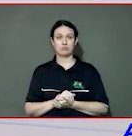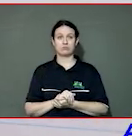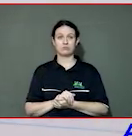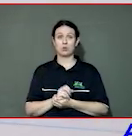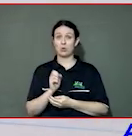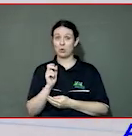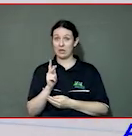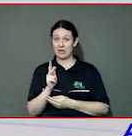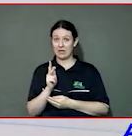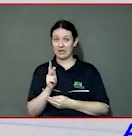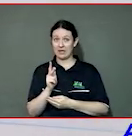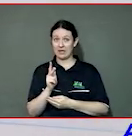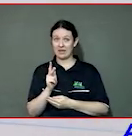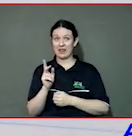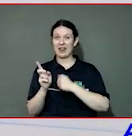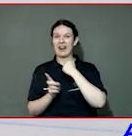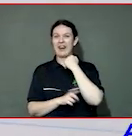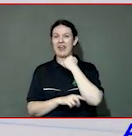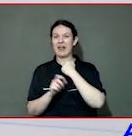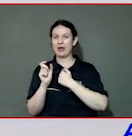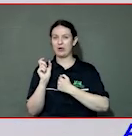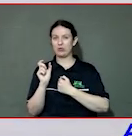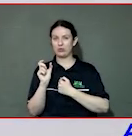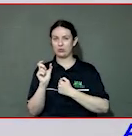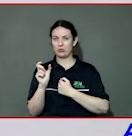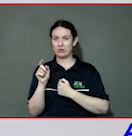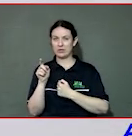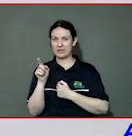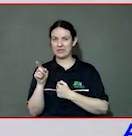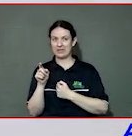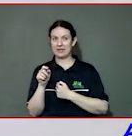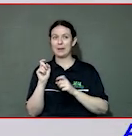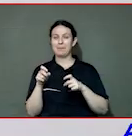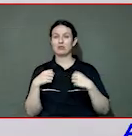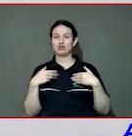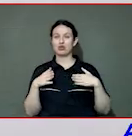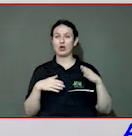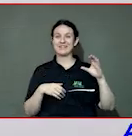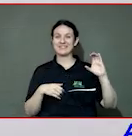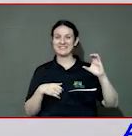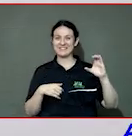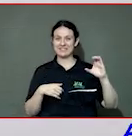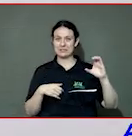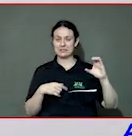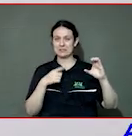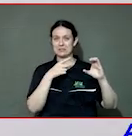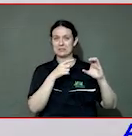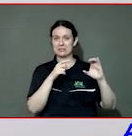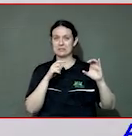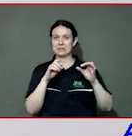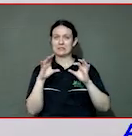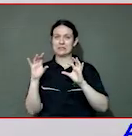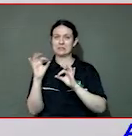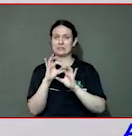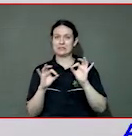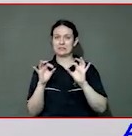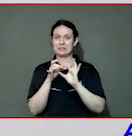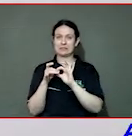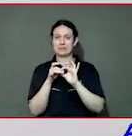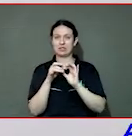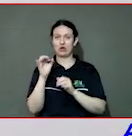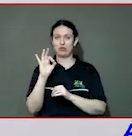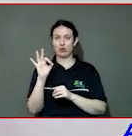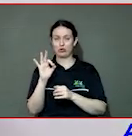Don't leave out that last word. You must identify C, intermolecular forces, B,